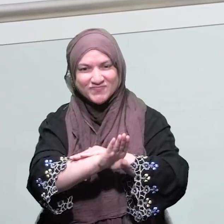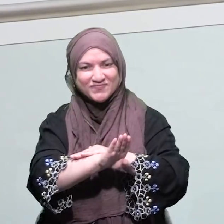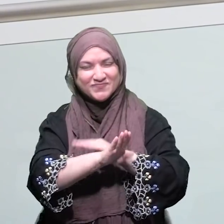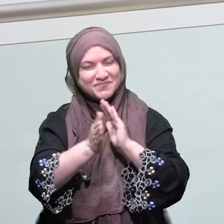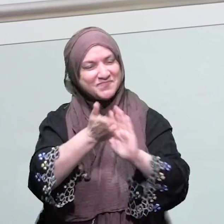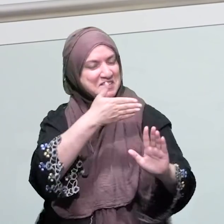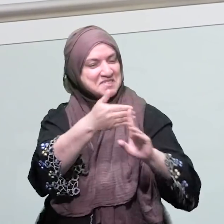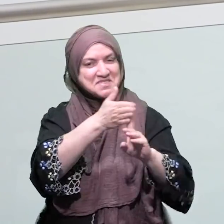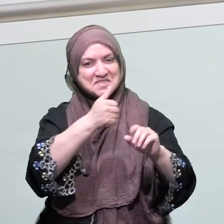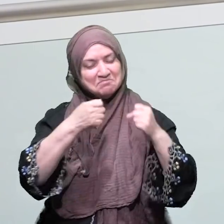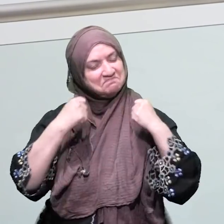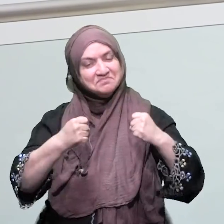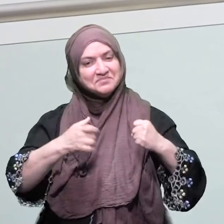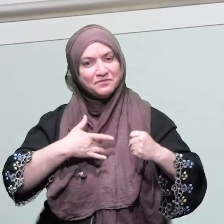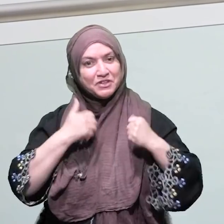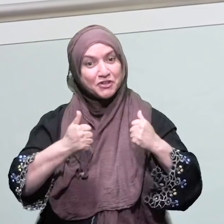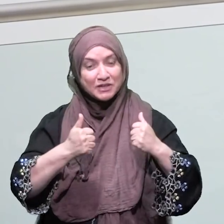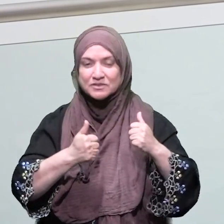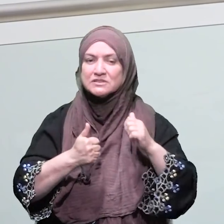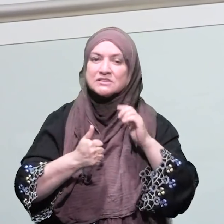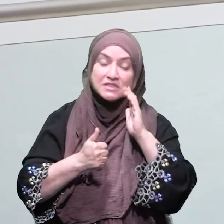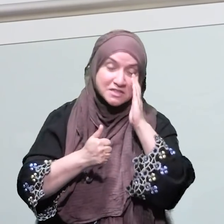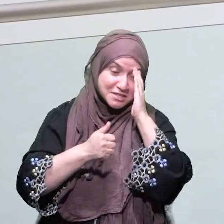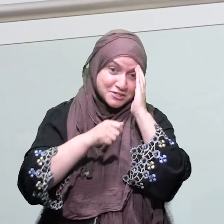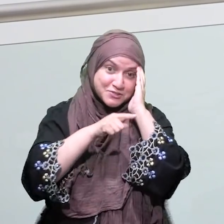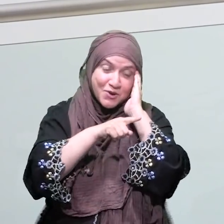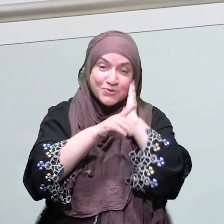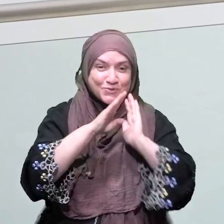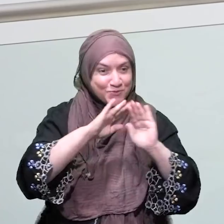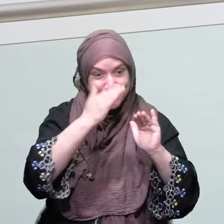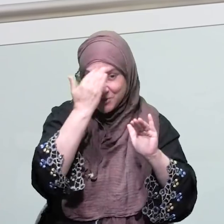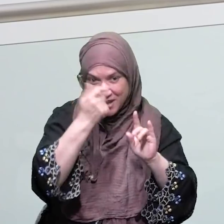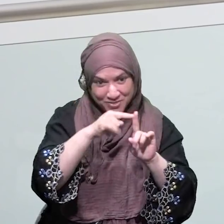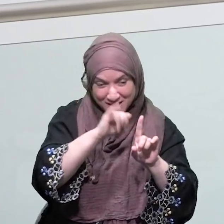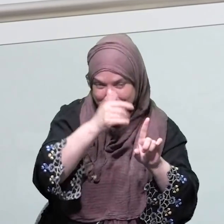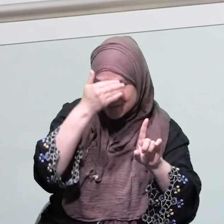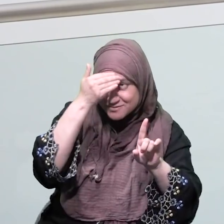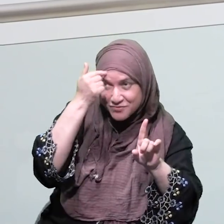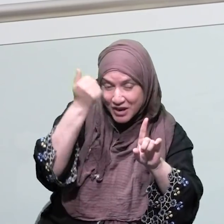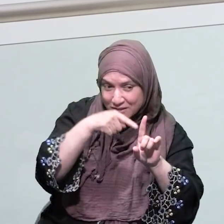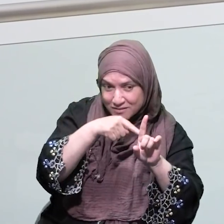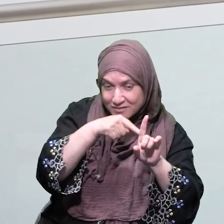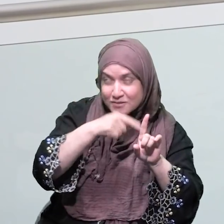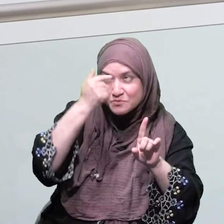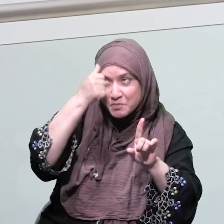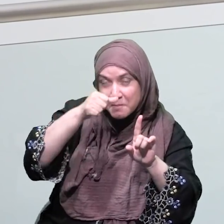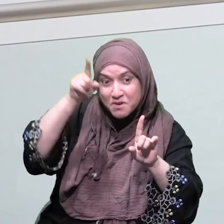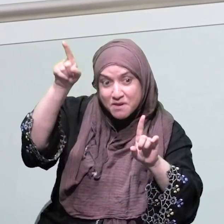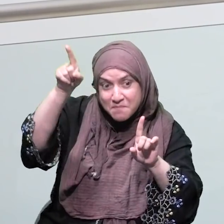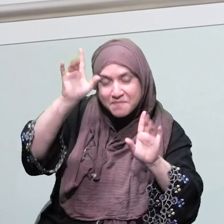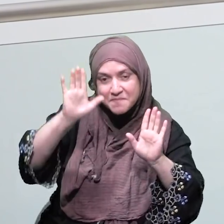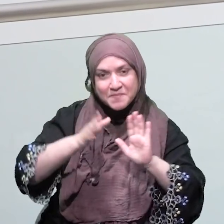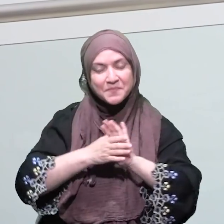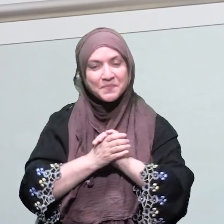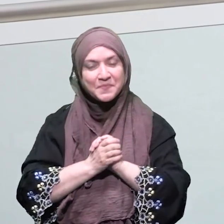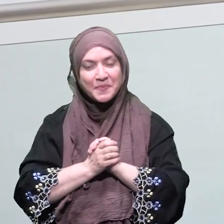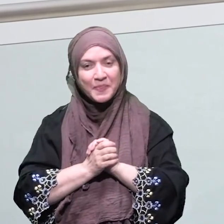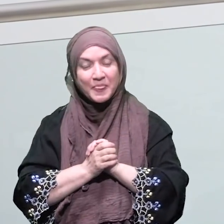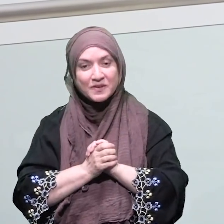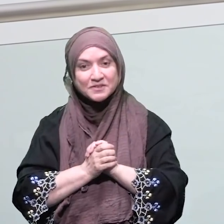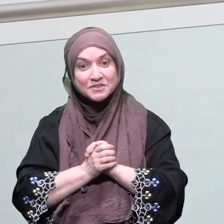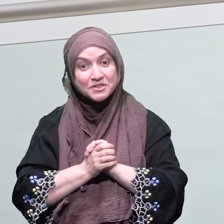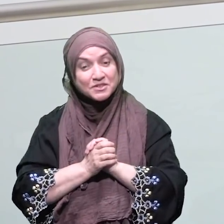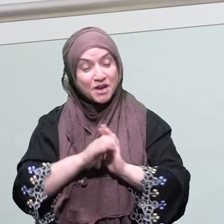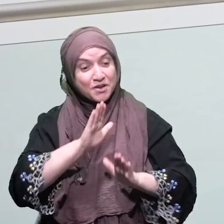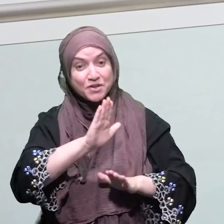subhanahu wa ta'ala so he can penetrate. So a space or a place, including the heart and the mind, where Allah is